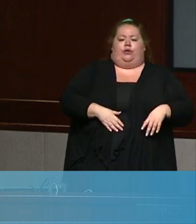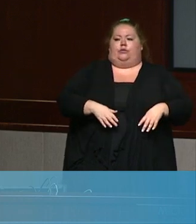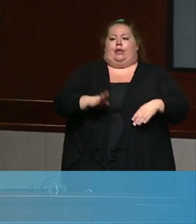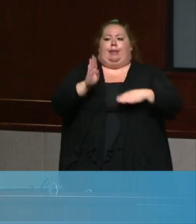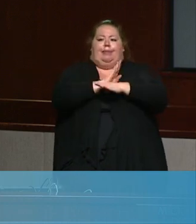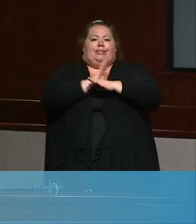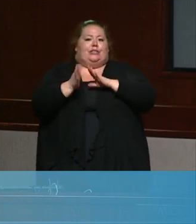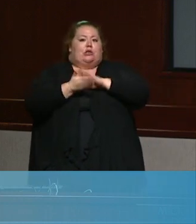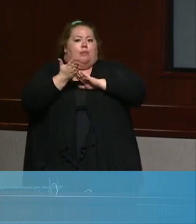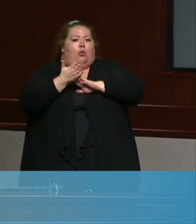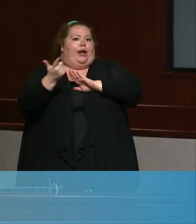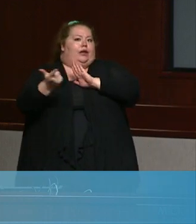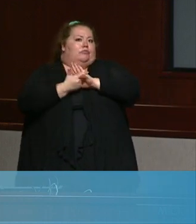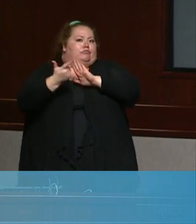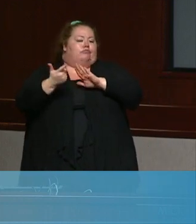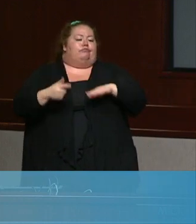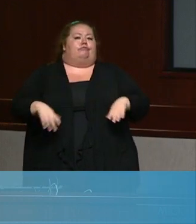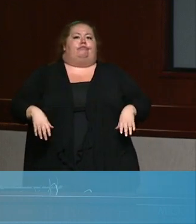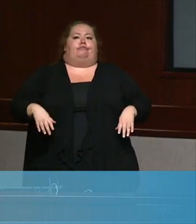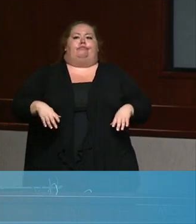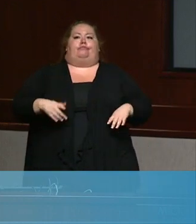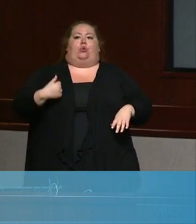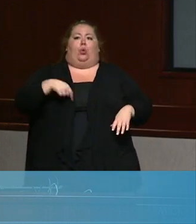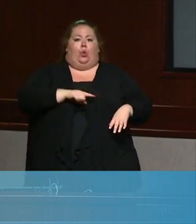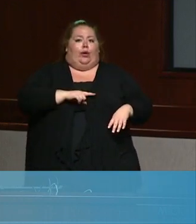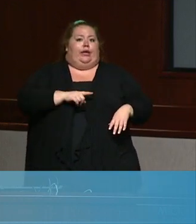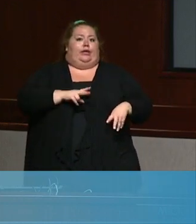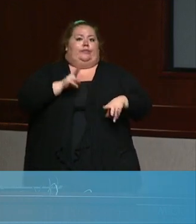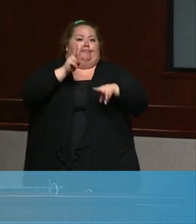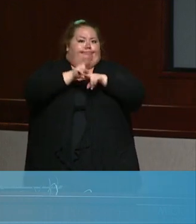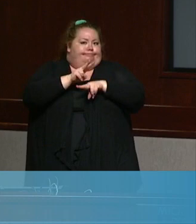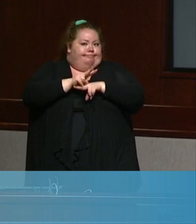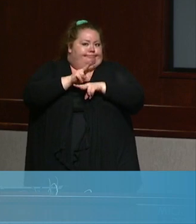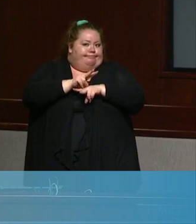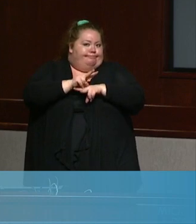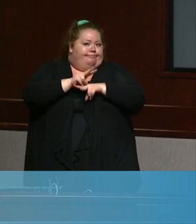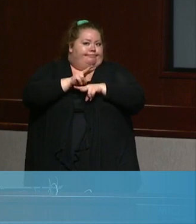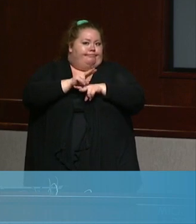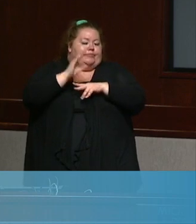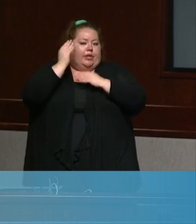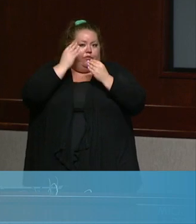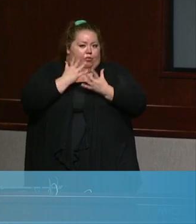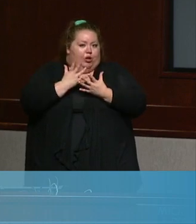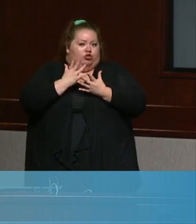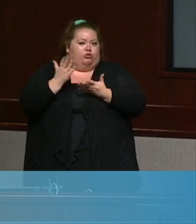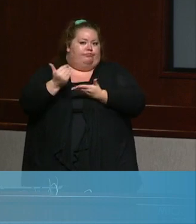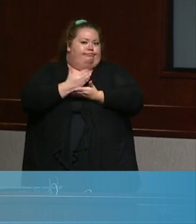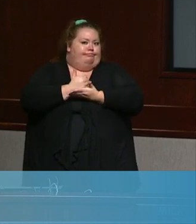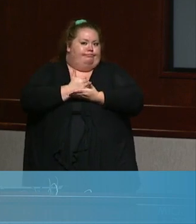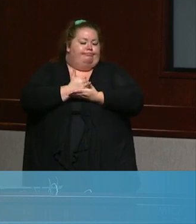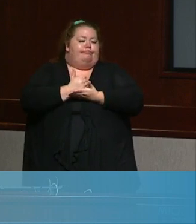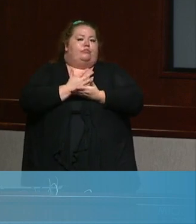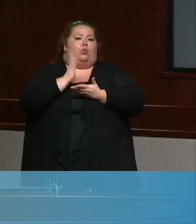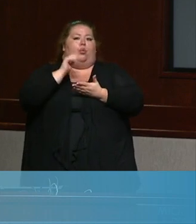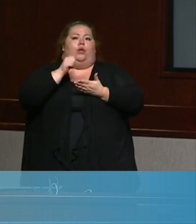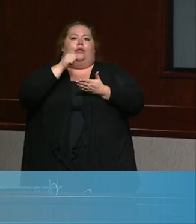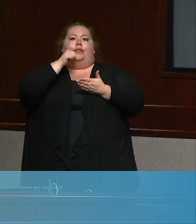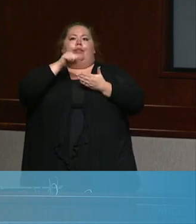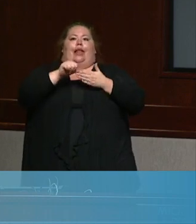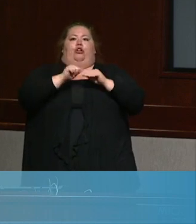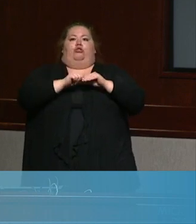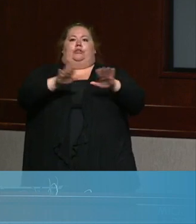operating, we track that information, we collect it at our call center, and we will send out a